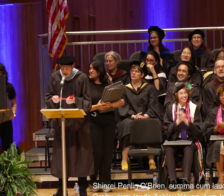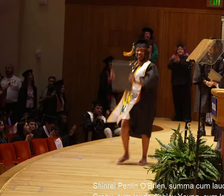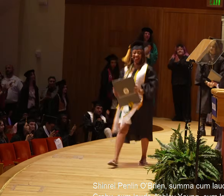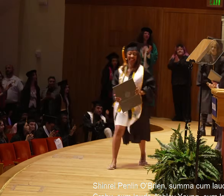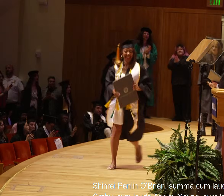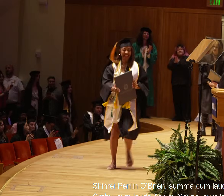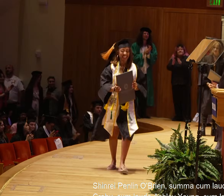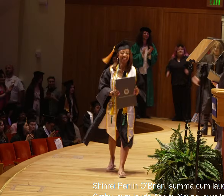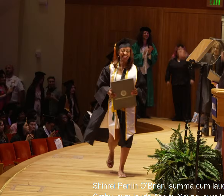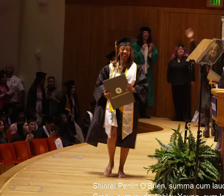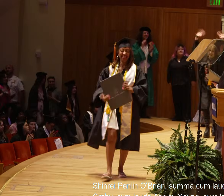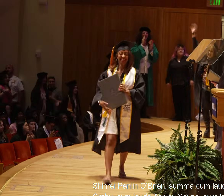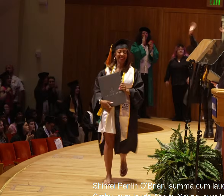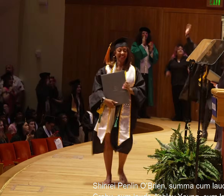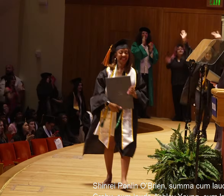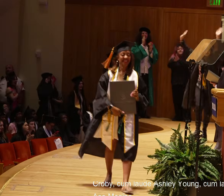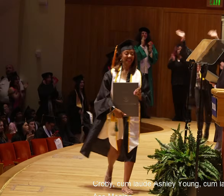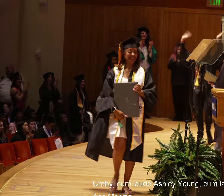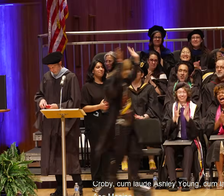Ace Menina.